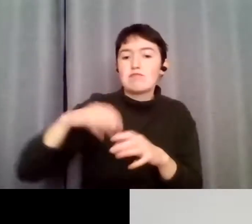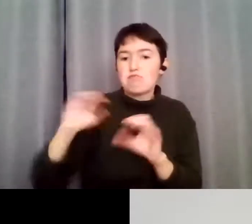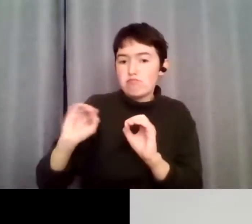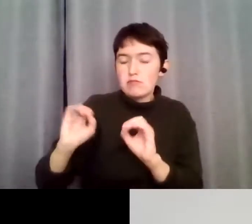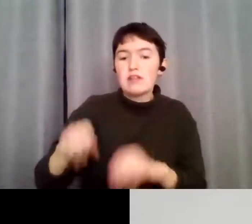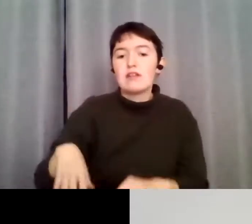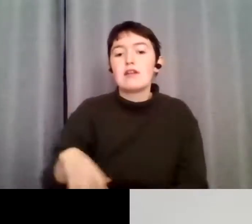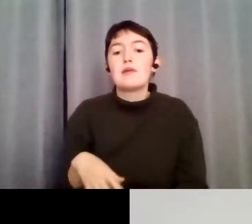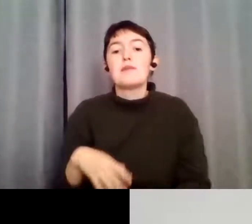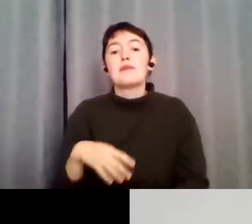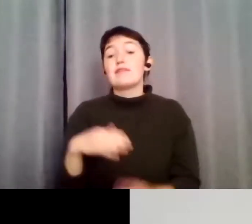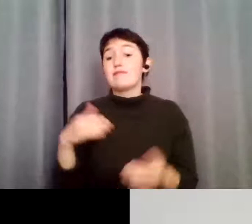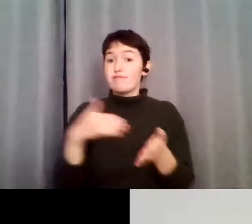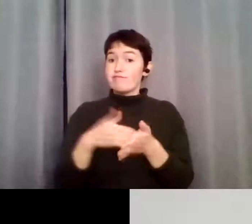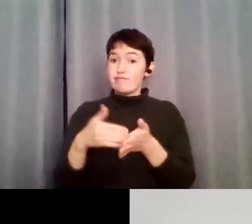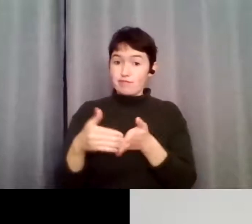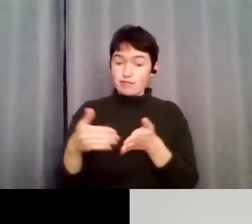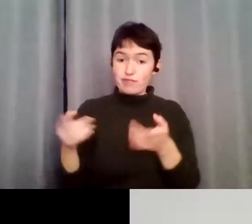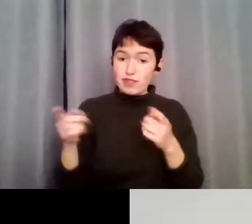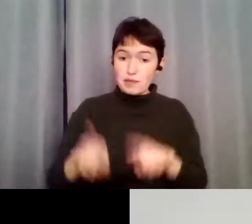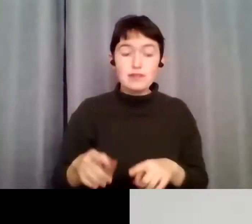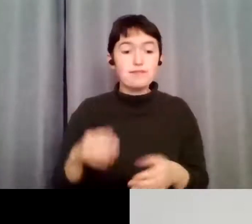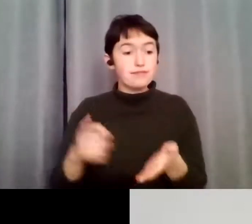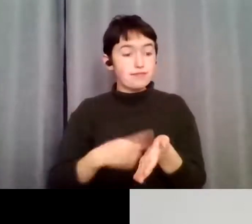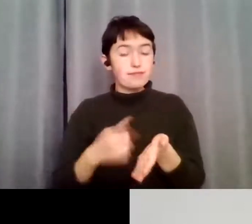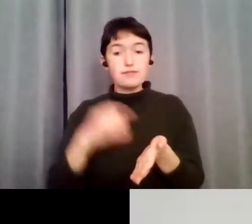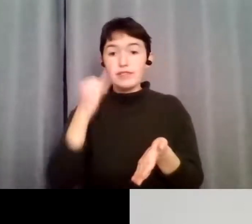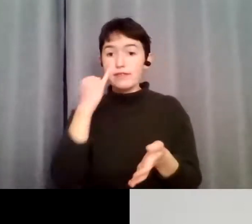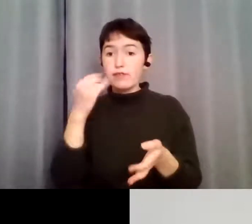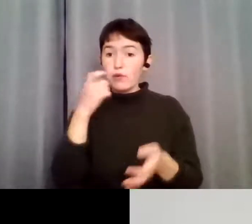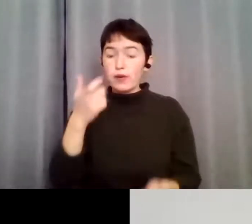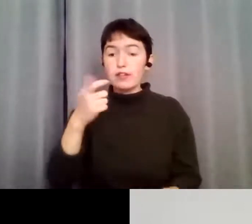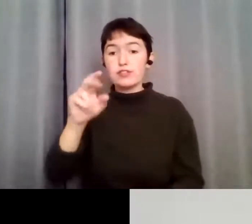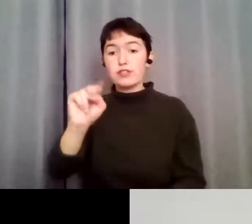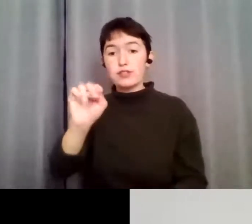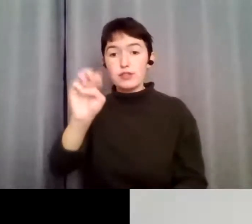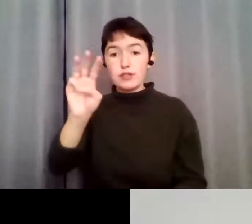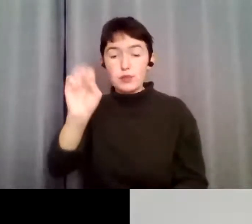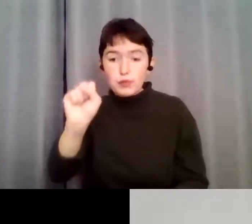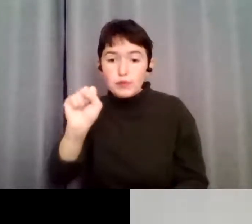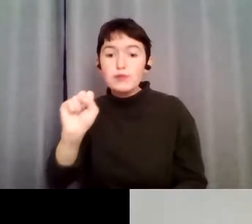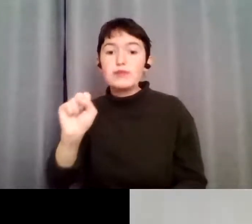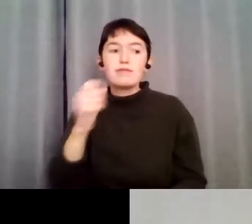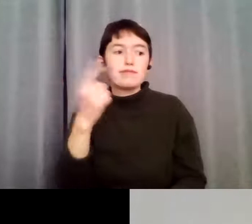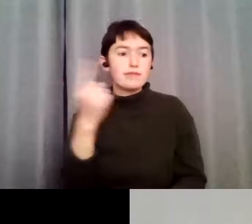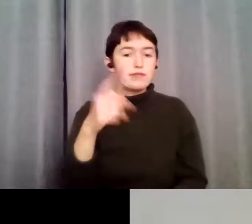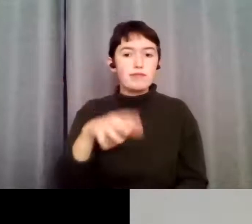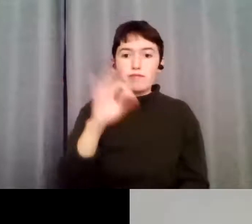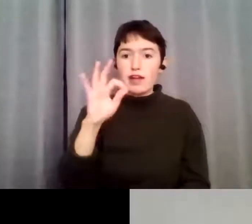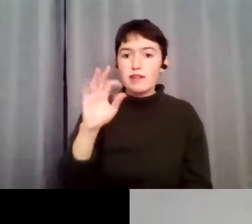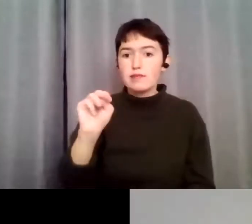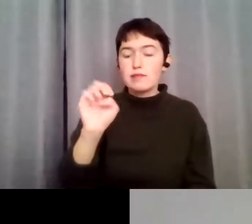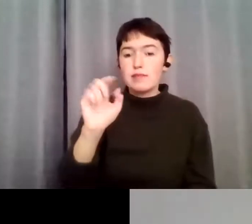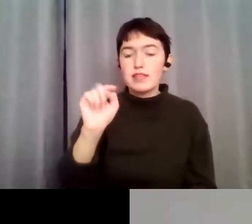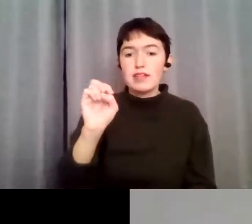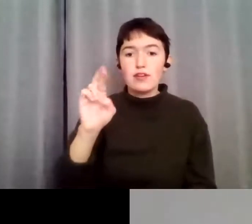keep an eye out on the news, you'll sometimes see the news about how someone has discovered a meteorite. So I think the